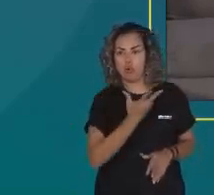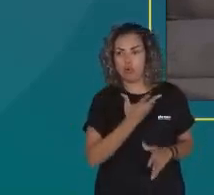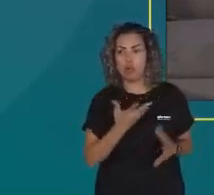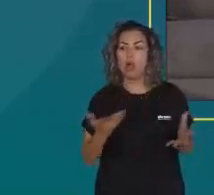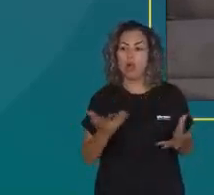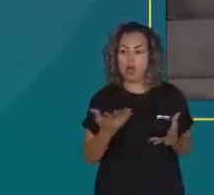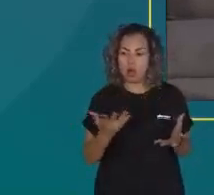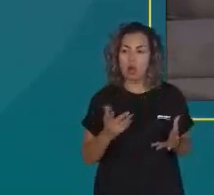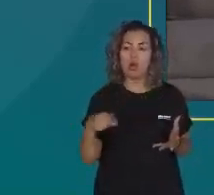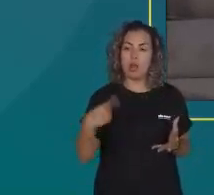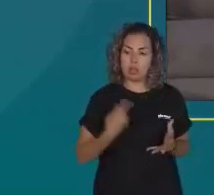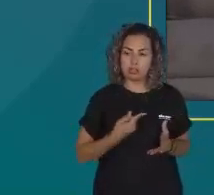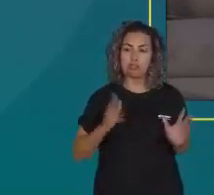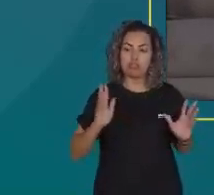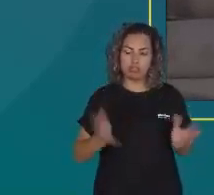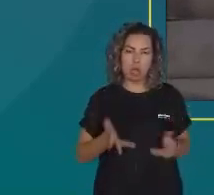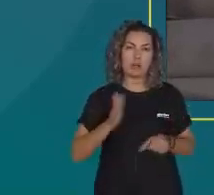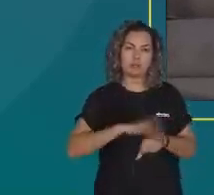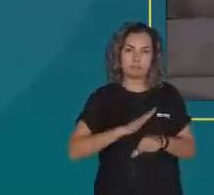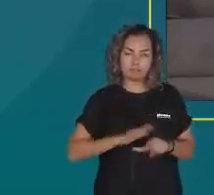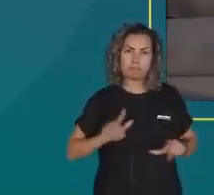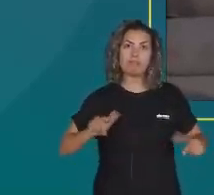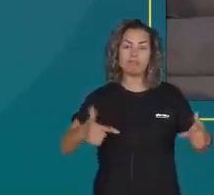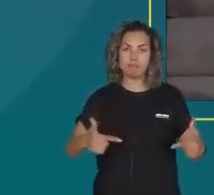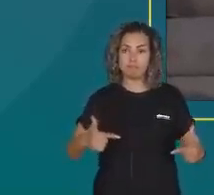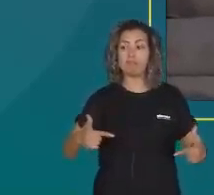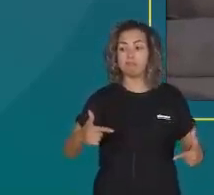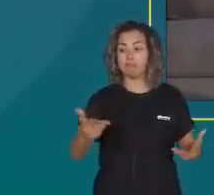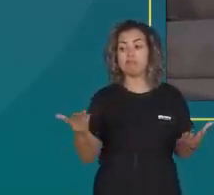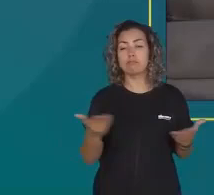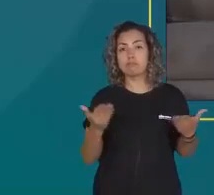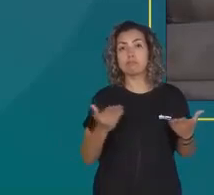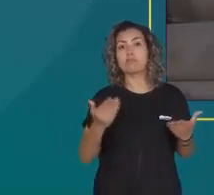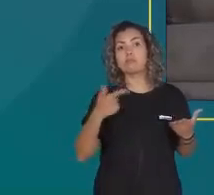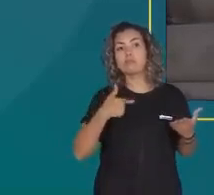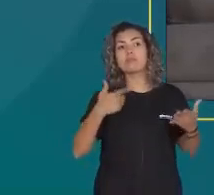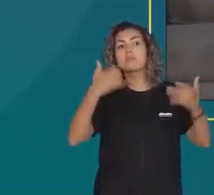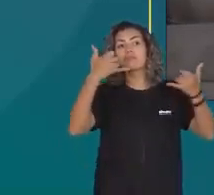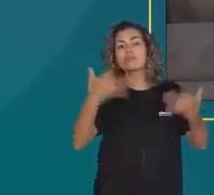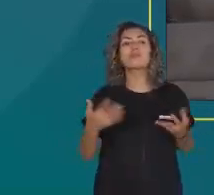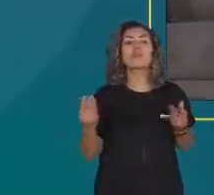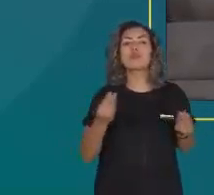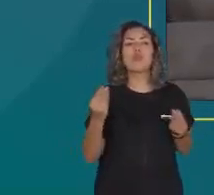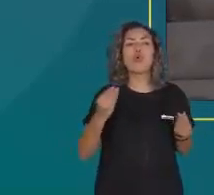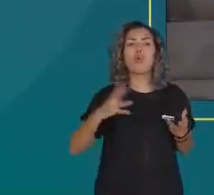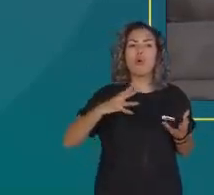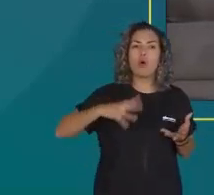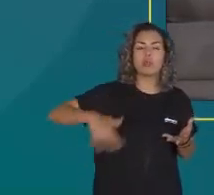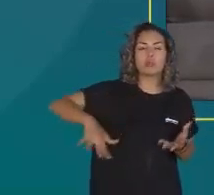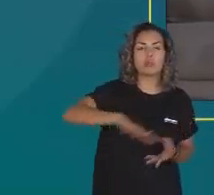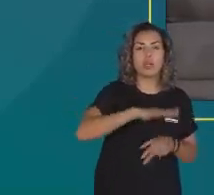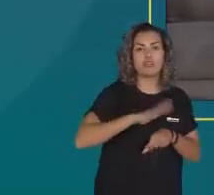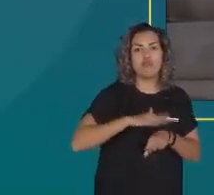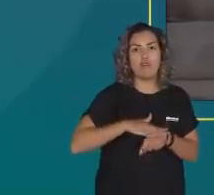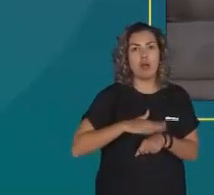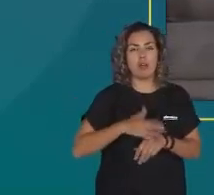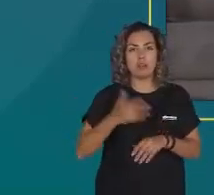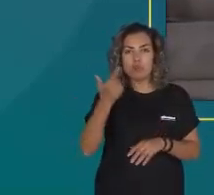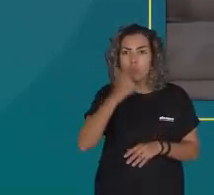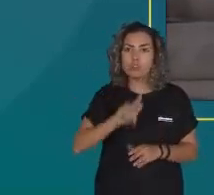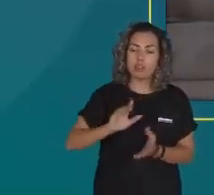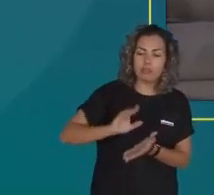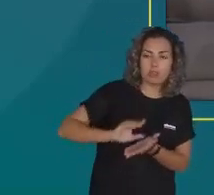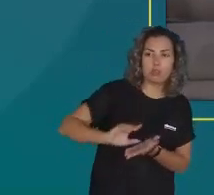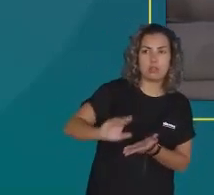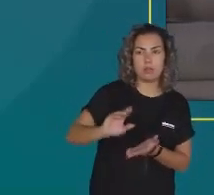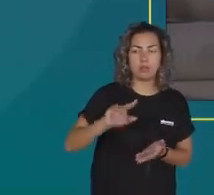forward also to hear about, you know, how the cities are addressing the financing issues. From our side, we're really also trying